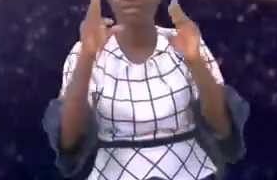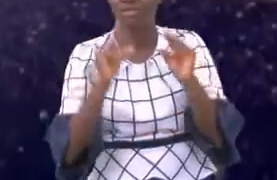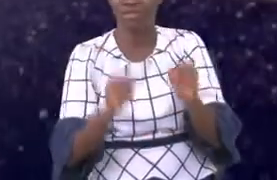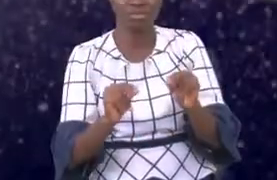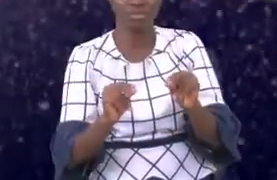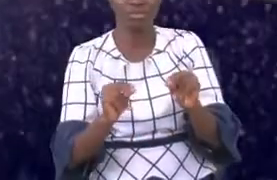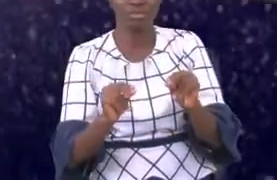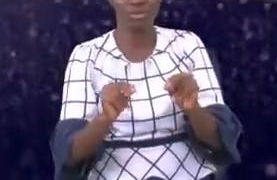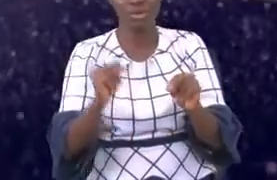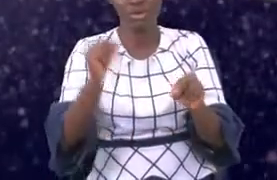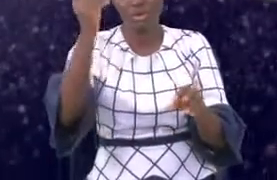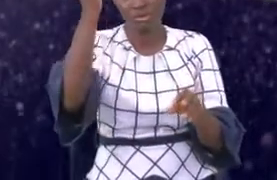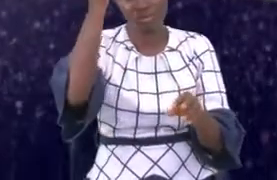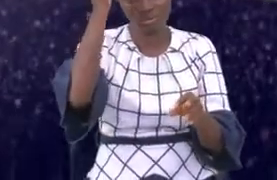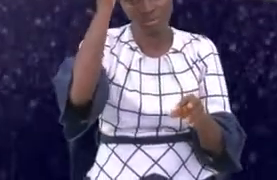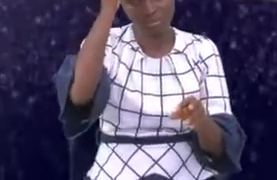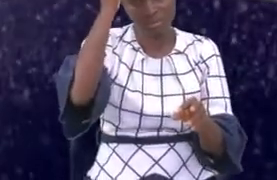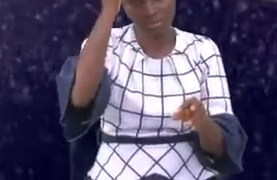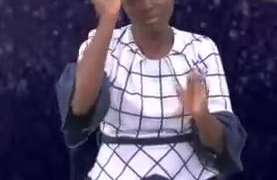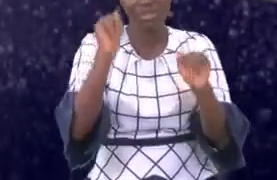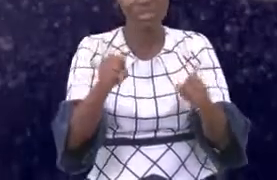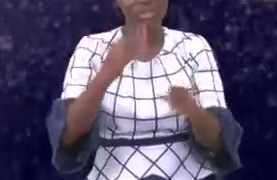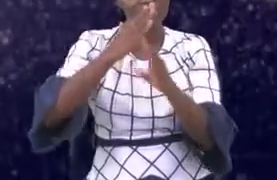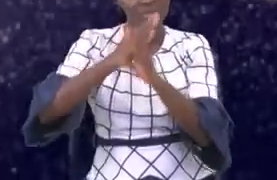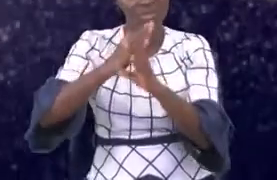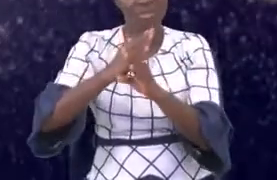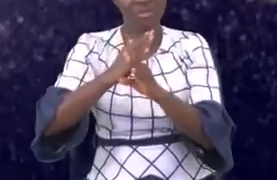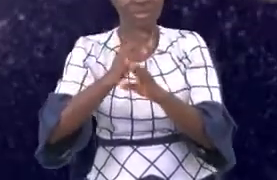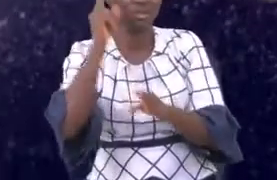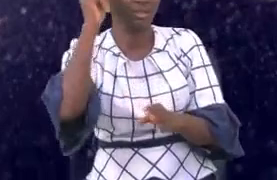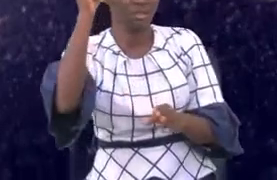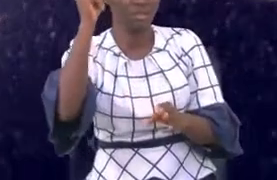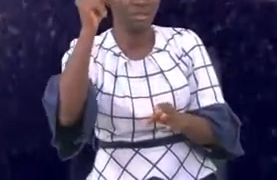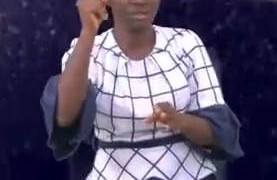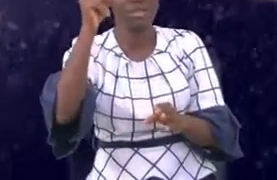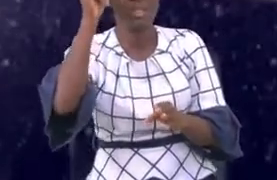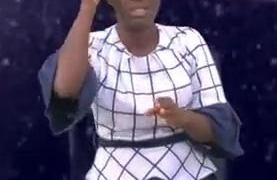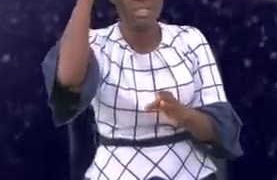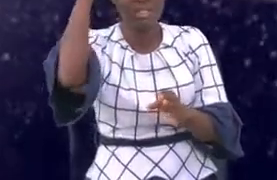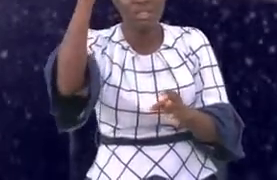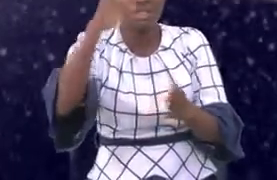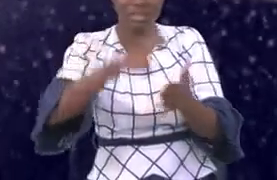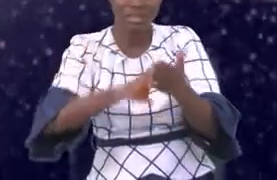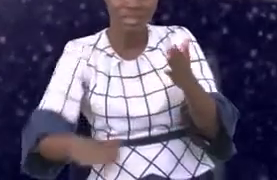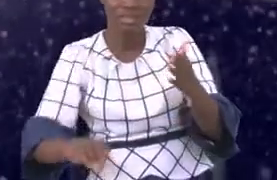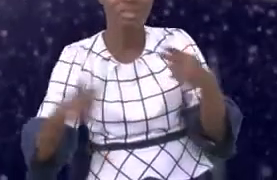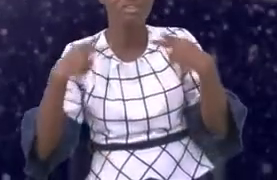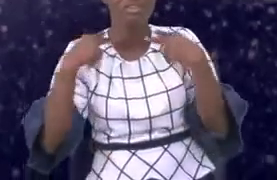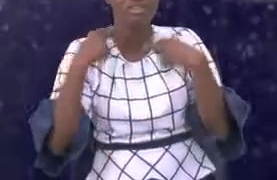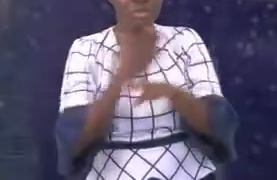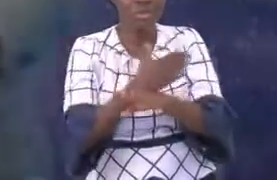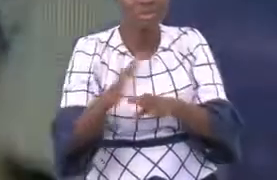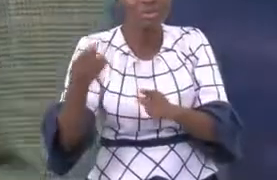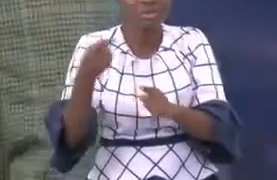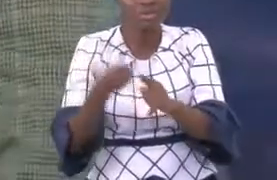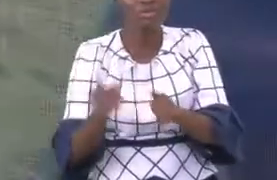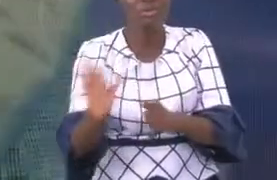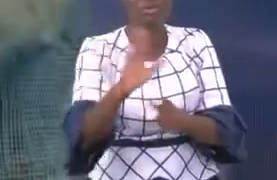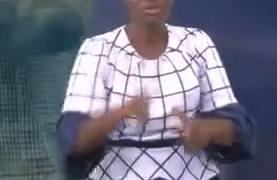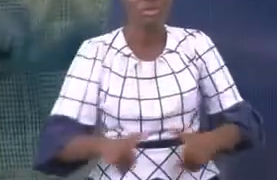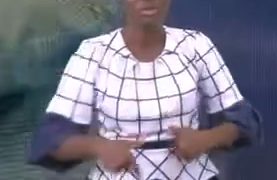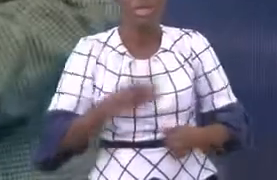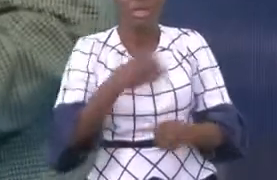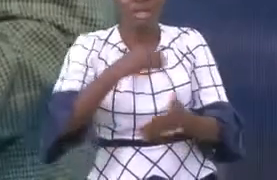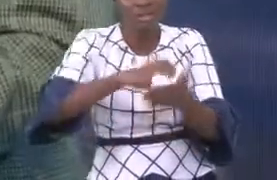your life. And he takes the yoke away. And he takes your weakness away. Your feebleness, he takes